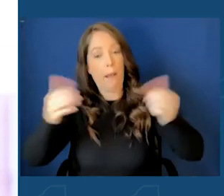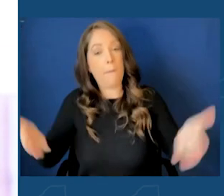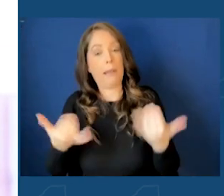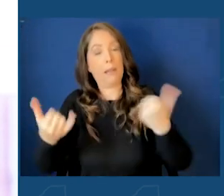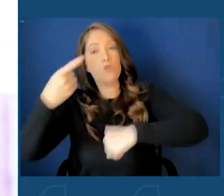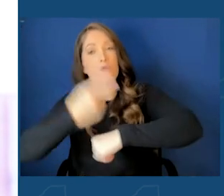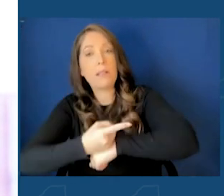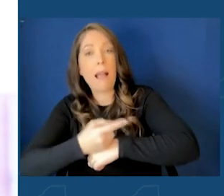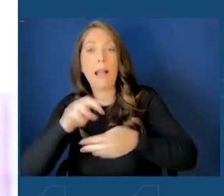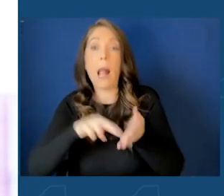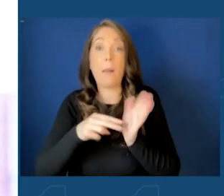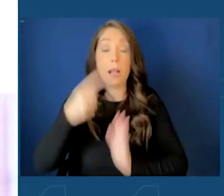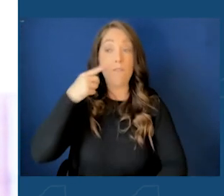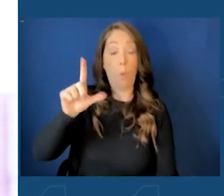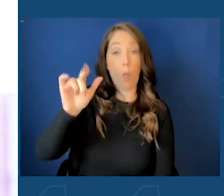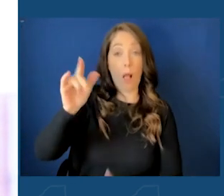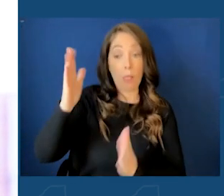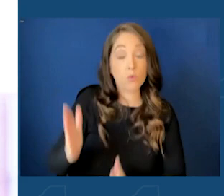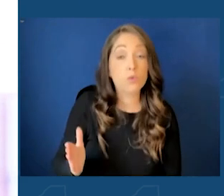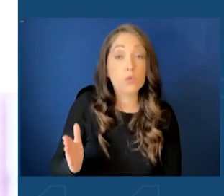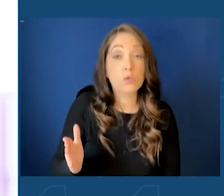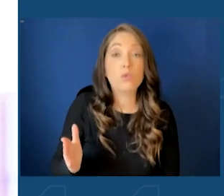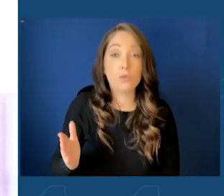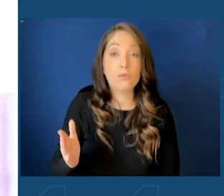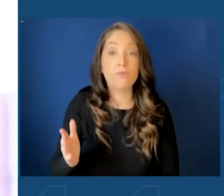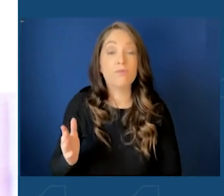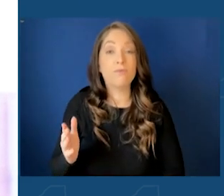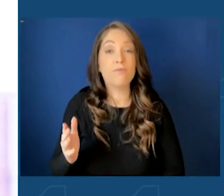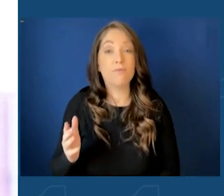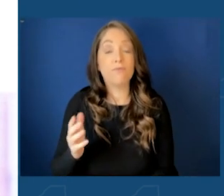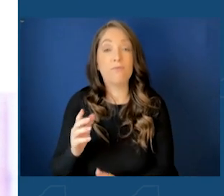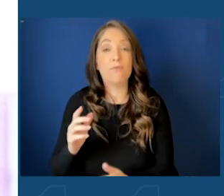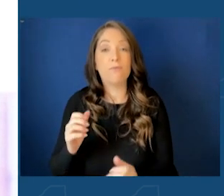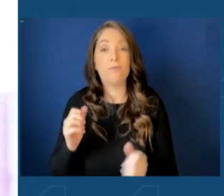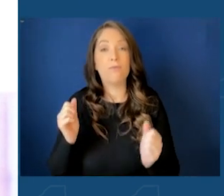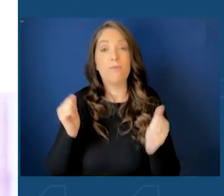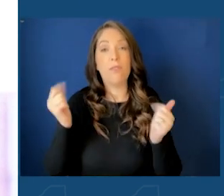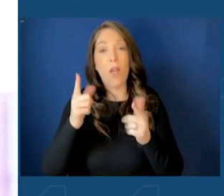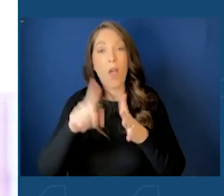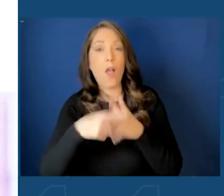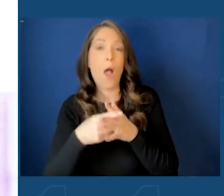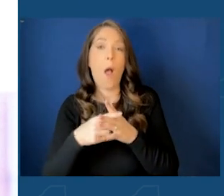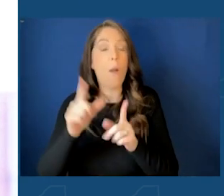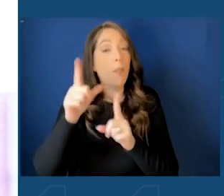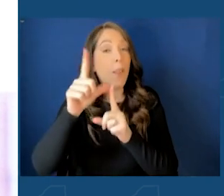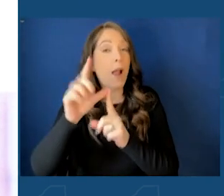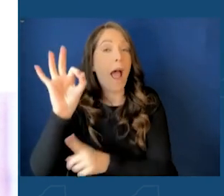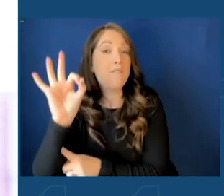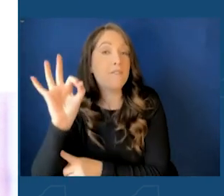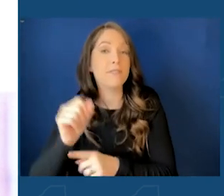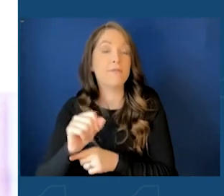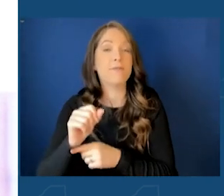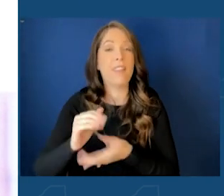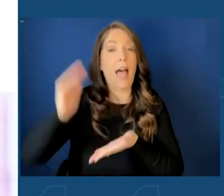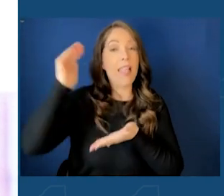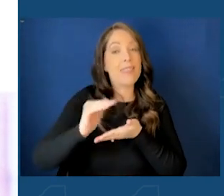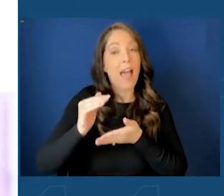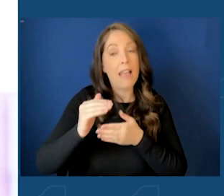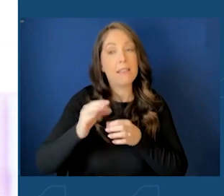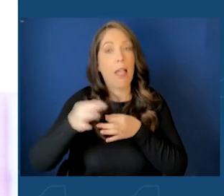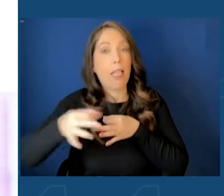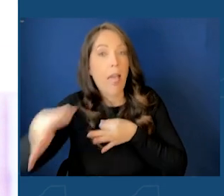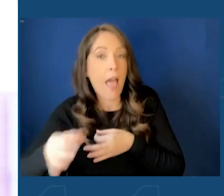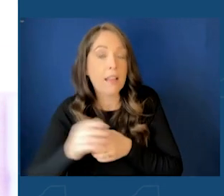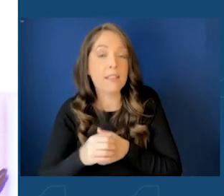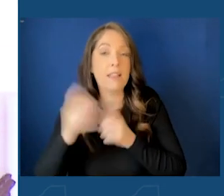Long Islanders? Well, it's great. They all start with the letter F. Fewer delays, faster commutes, and more